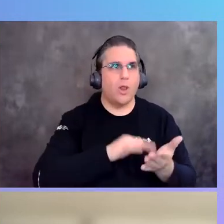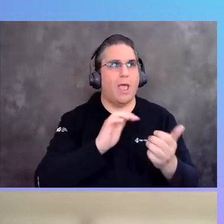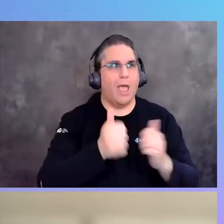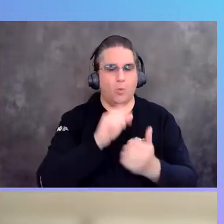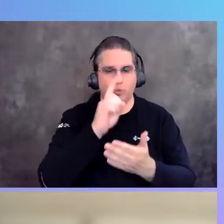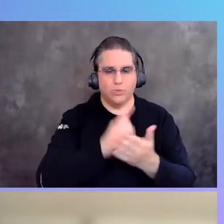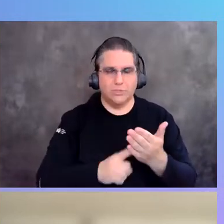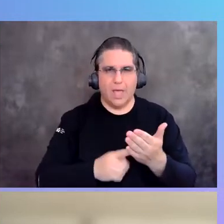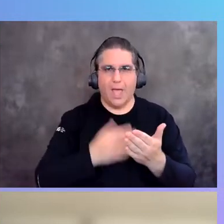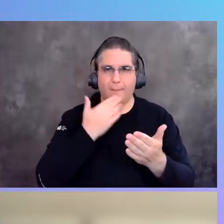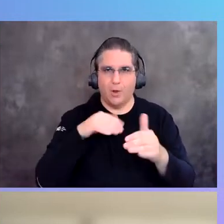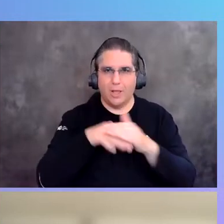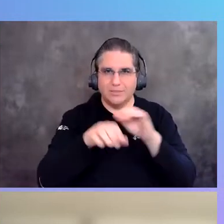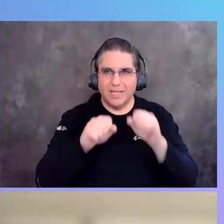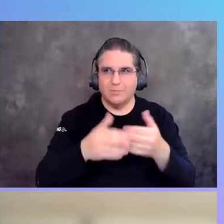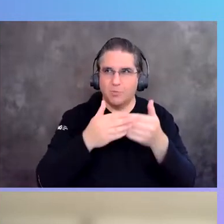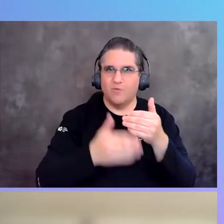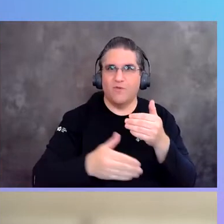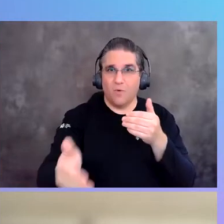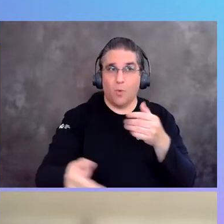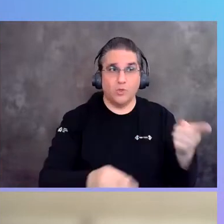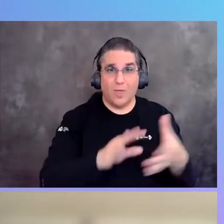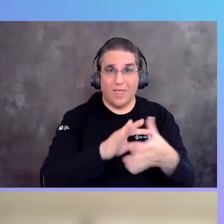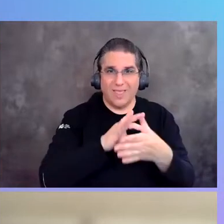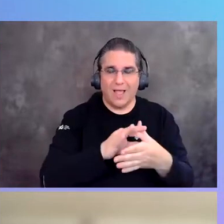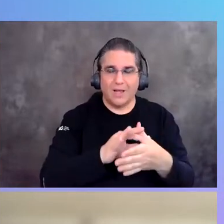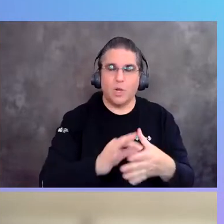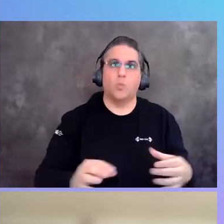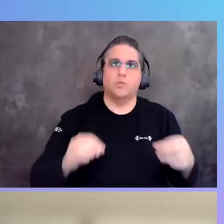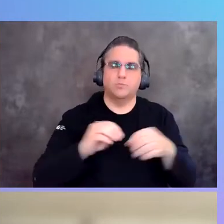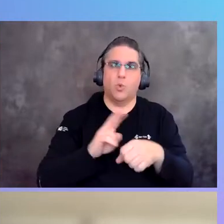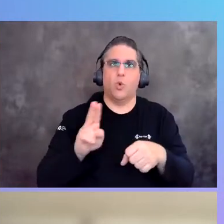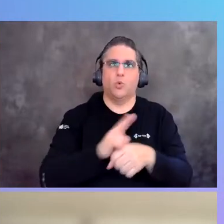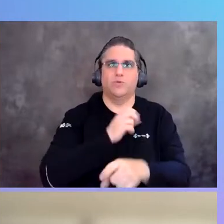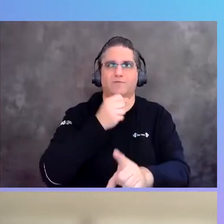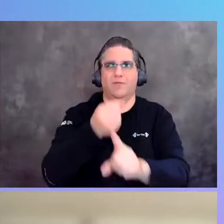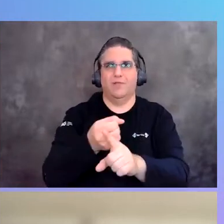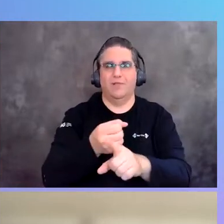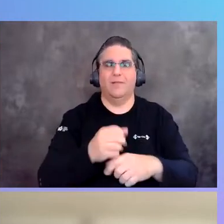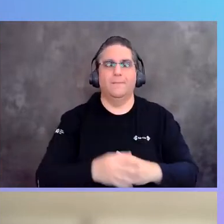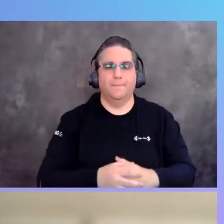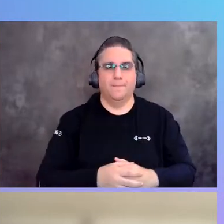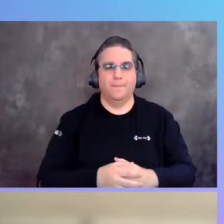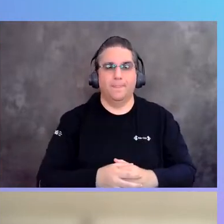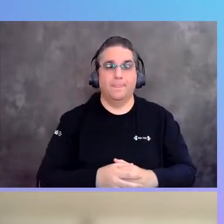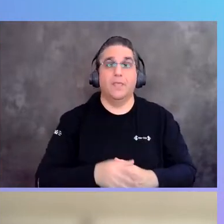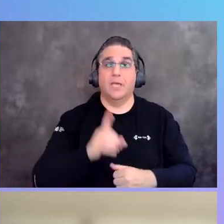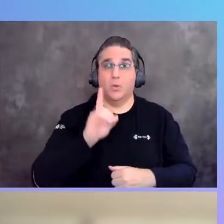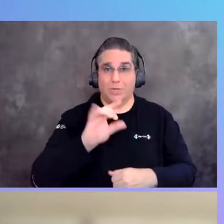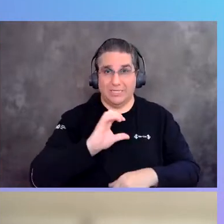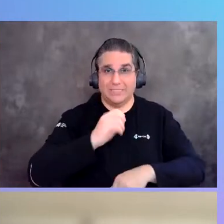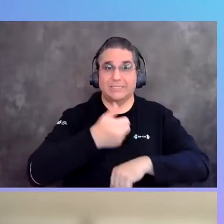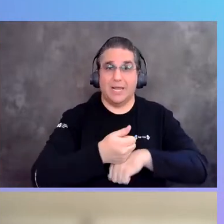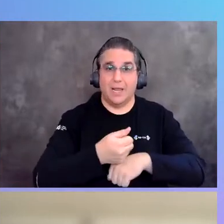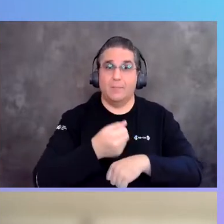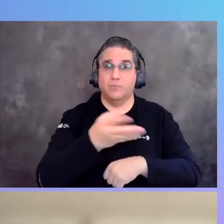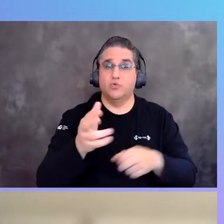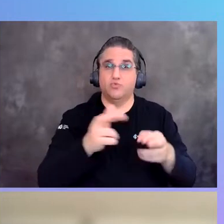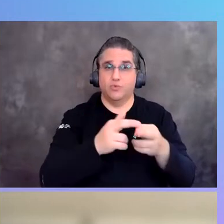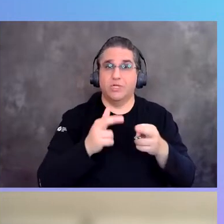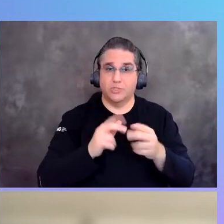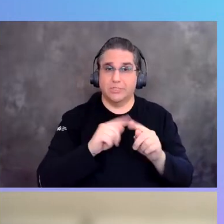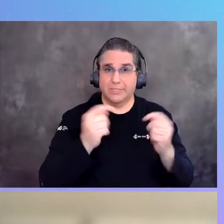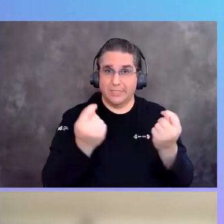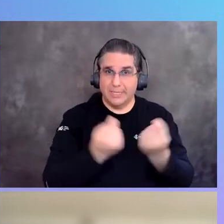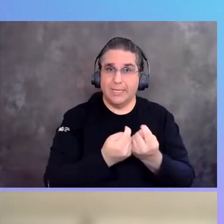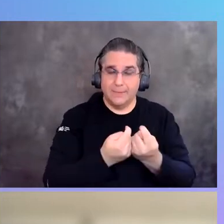really useful. Additionally, we stood up regional teams to support accessibility. So as I was leaving the